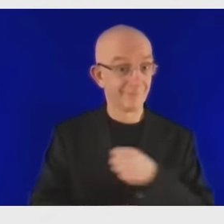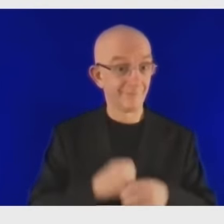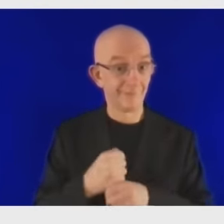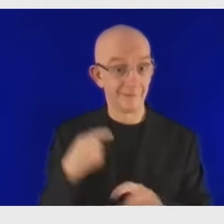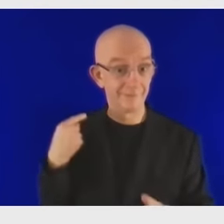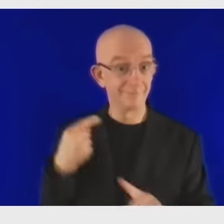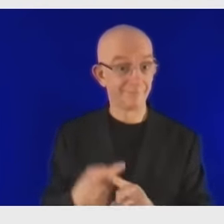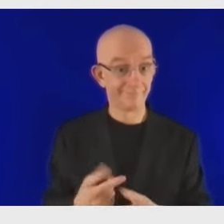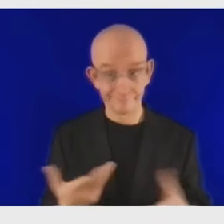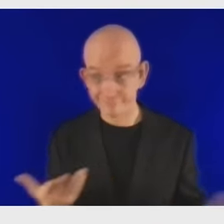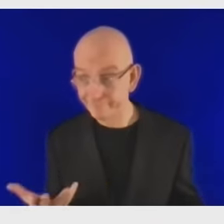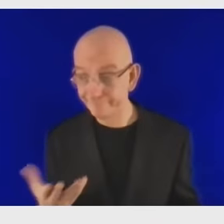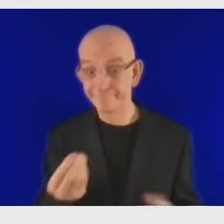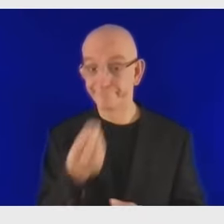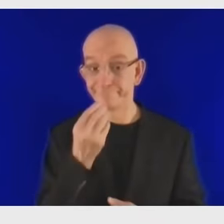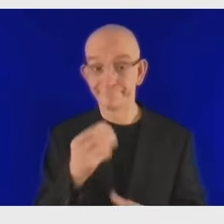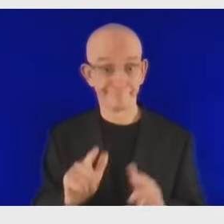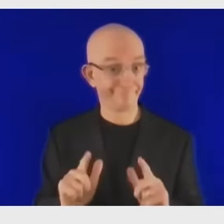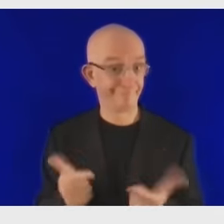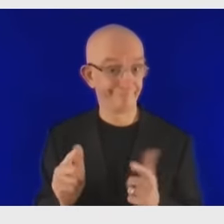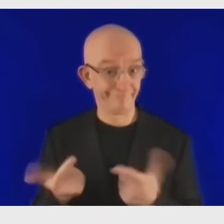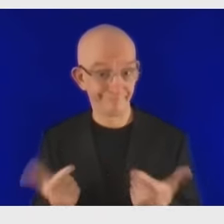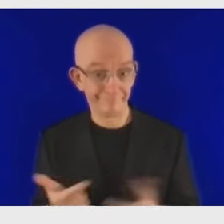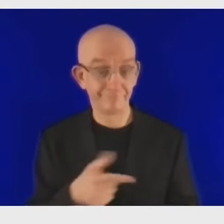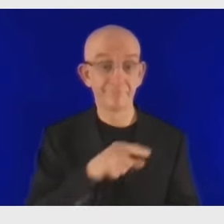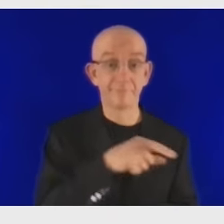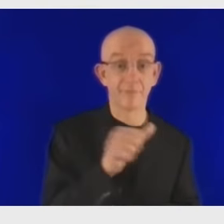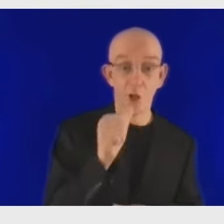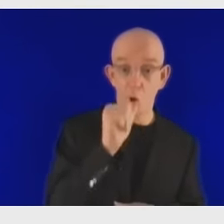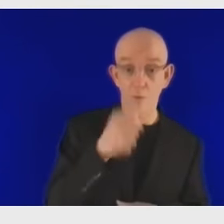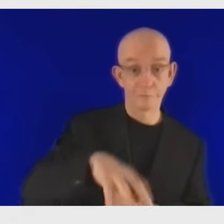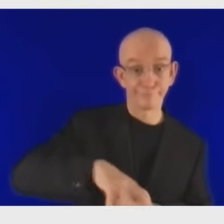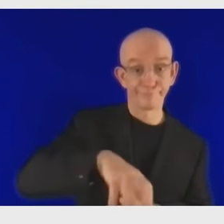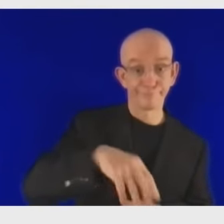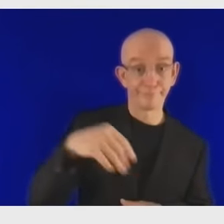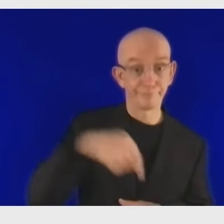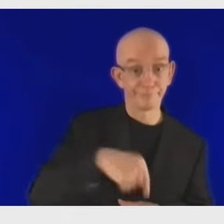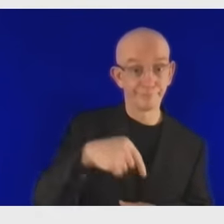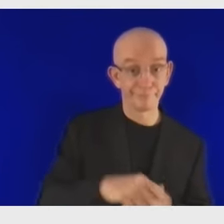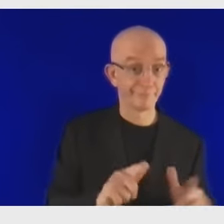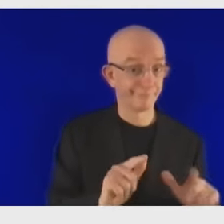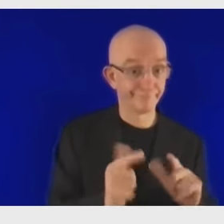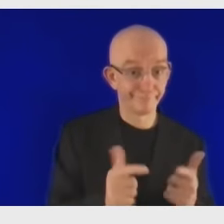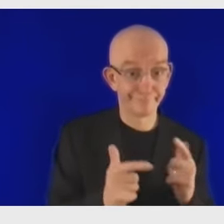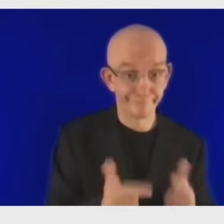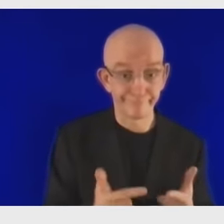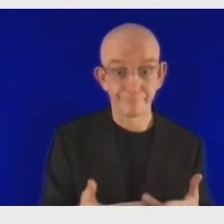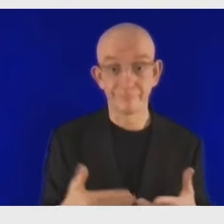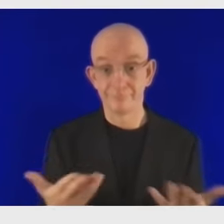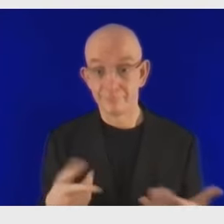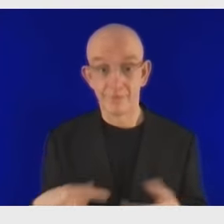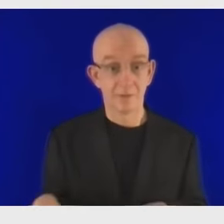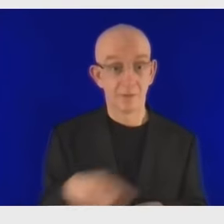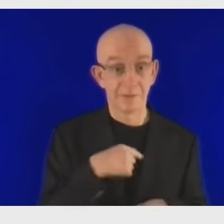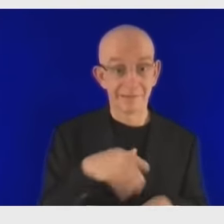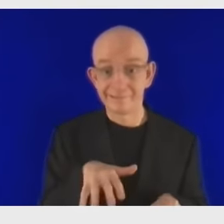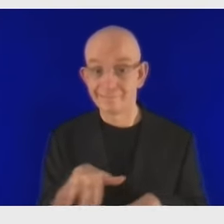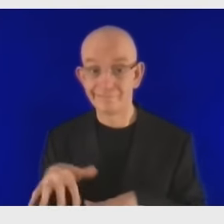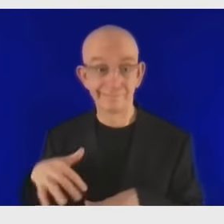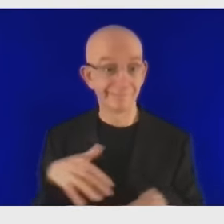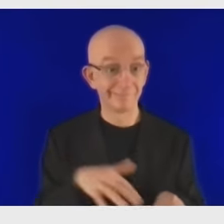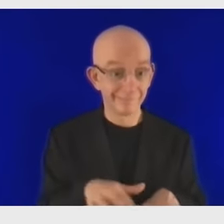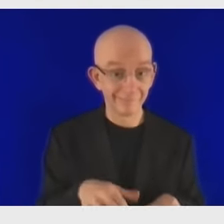live. And we are, I wanted to conclude with this, that